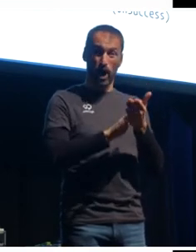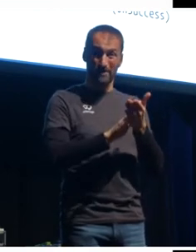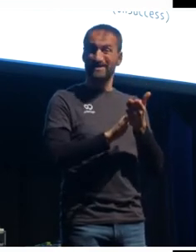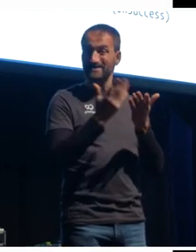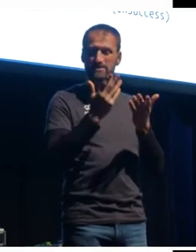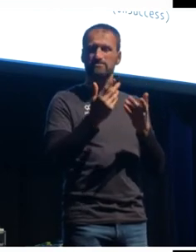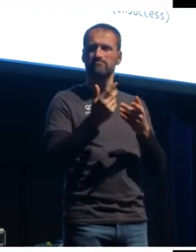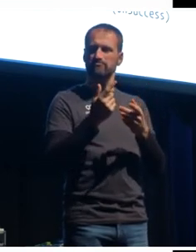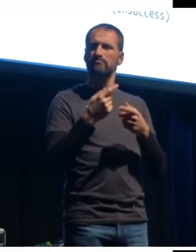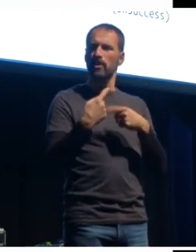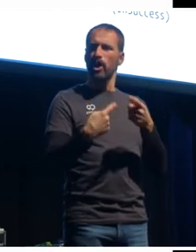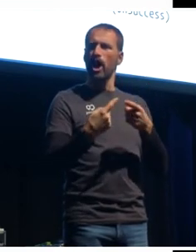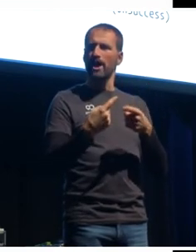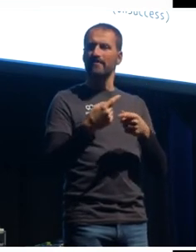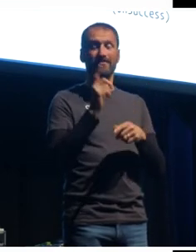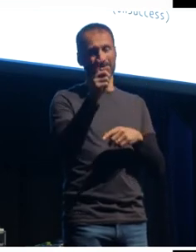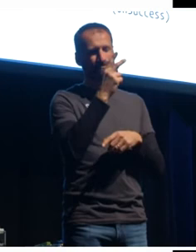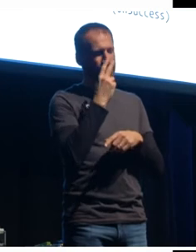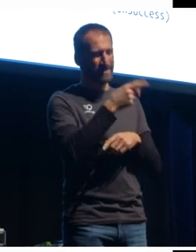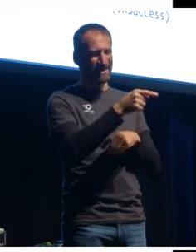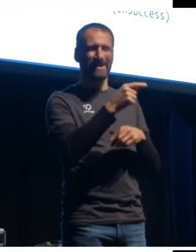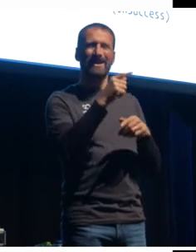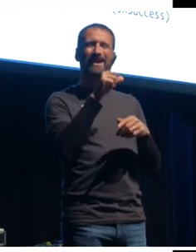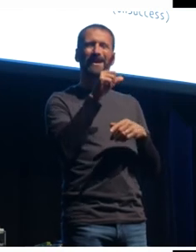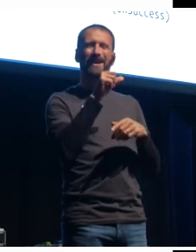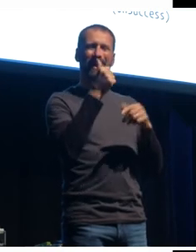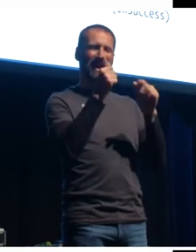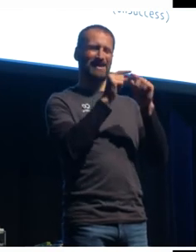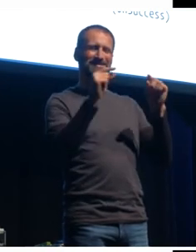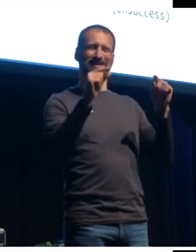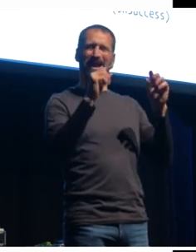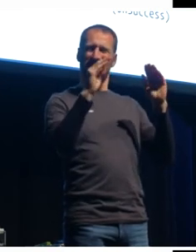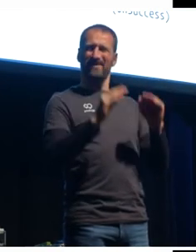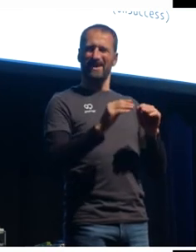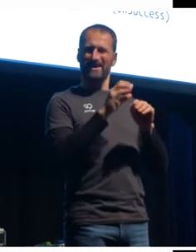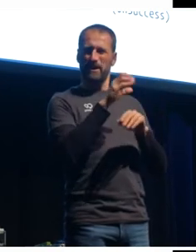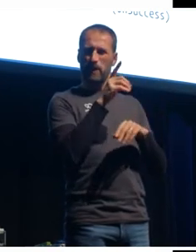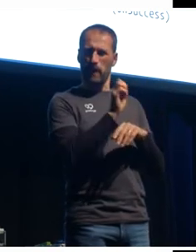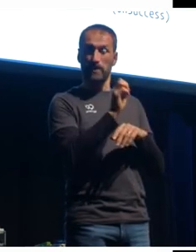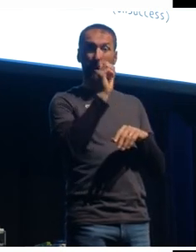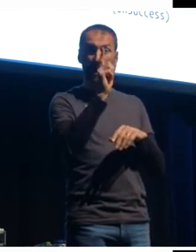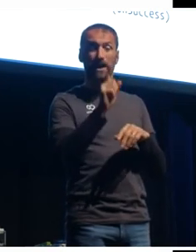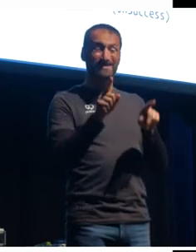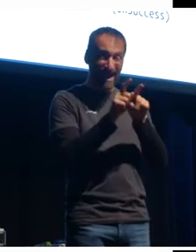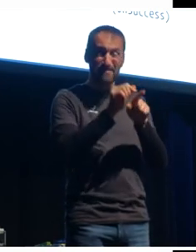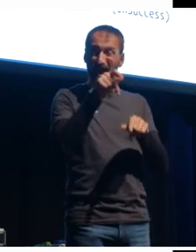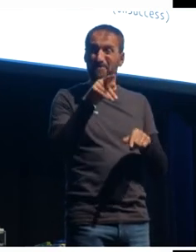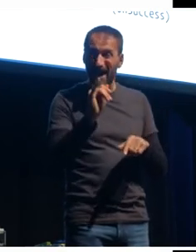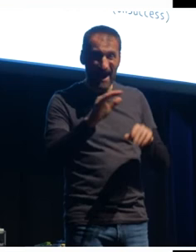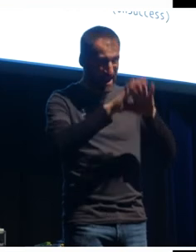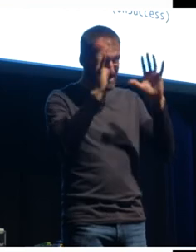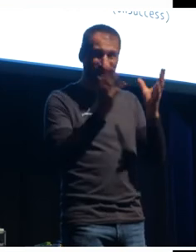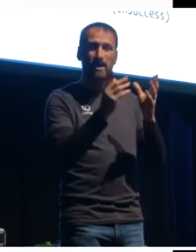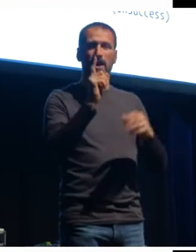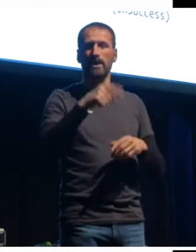fascinating is that if you look at that last line of code, we still have the same exact API. But we know now,